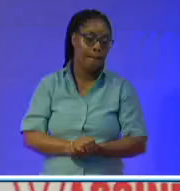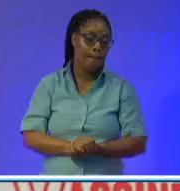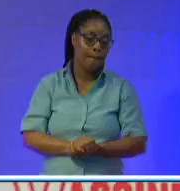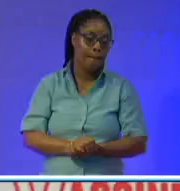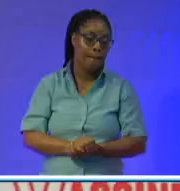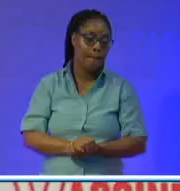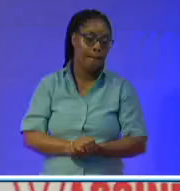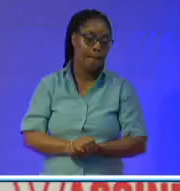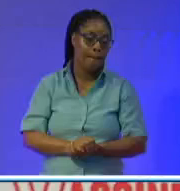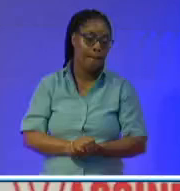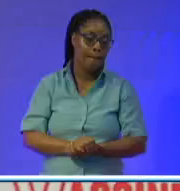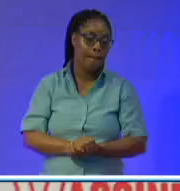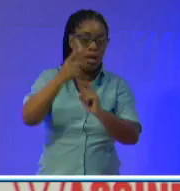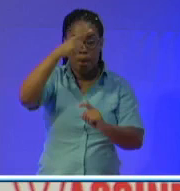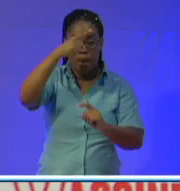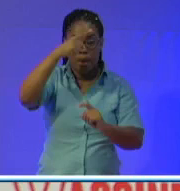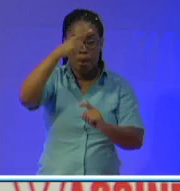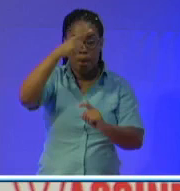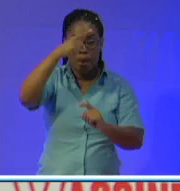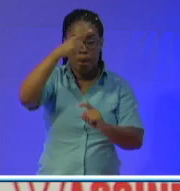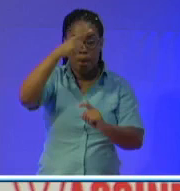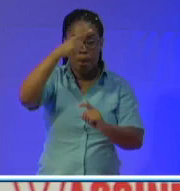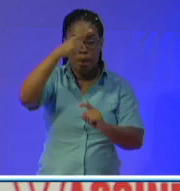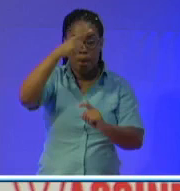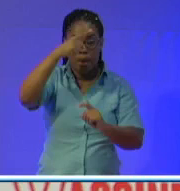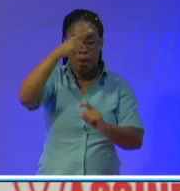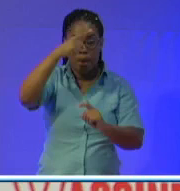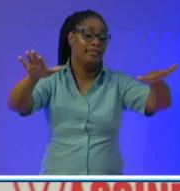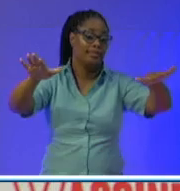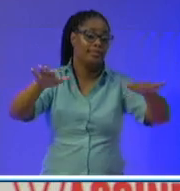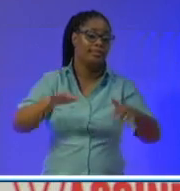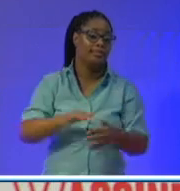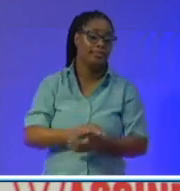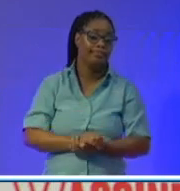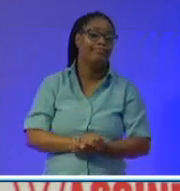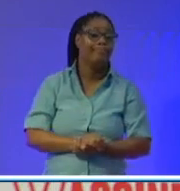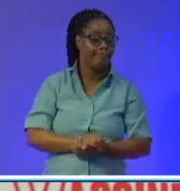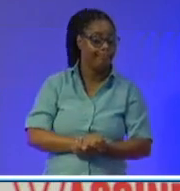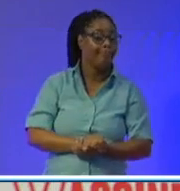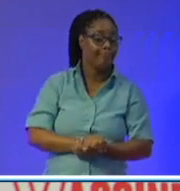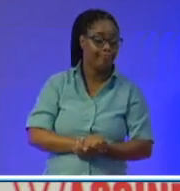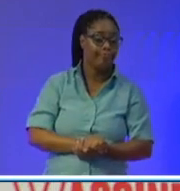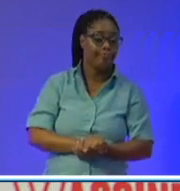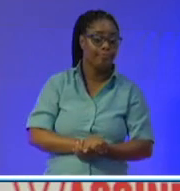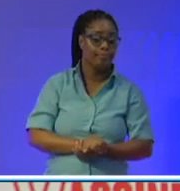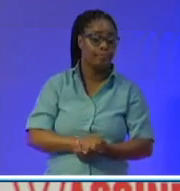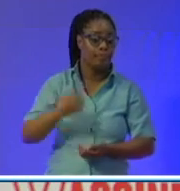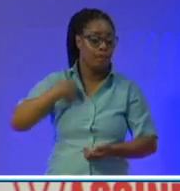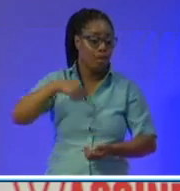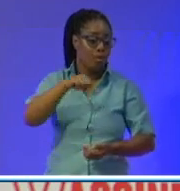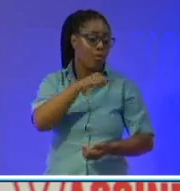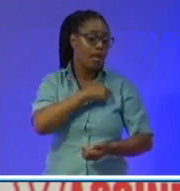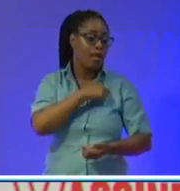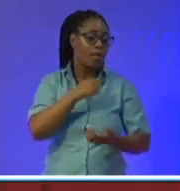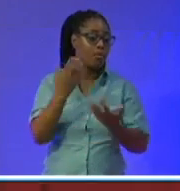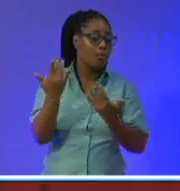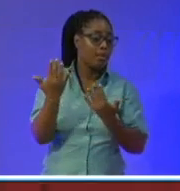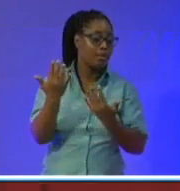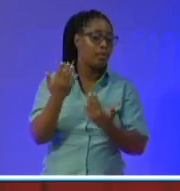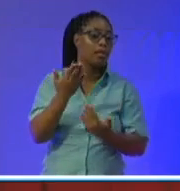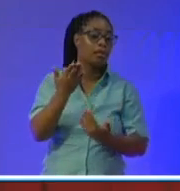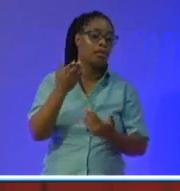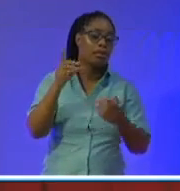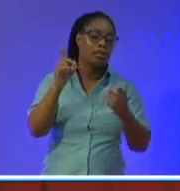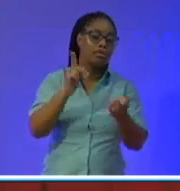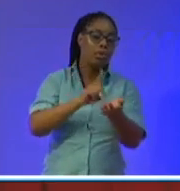may become the dominant variant in Trinidad and Tobago. I will now turn you over to Dr. Hines to give his expert opinion on that